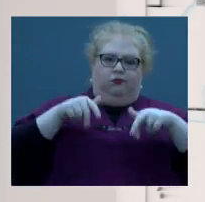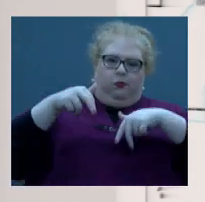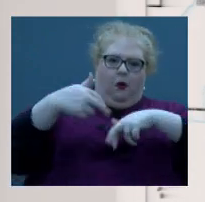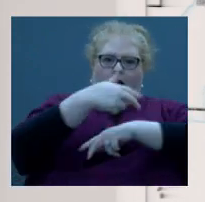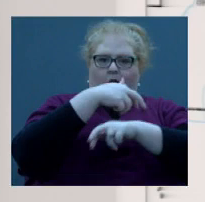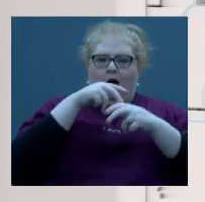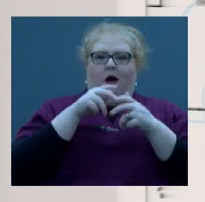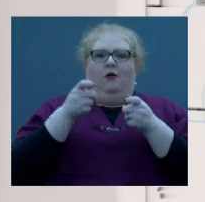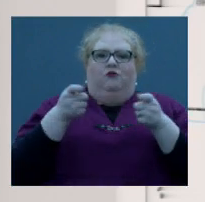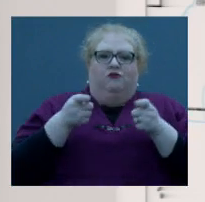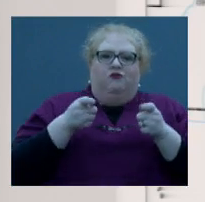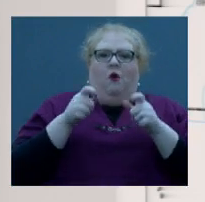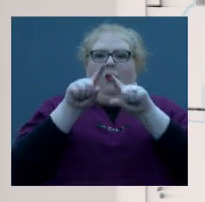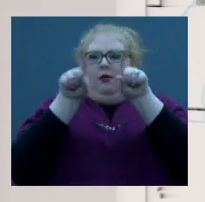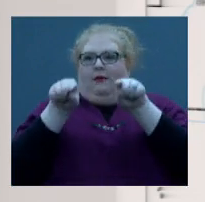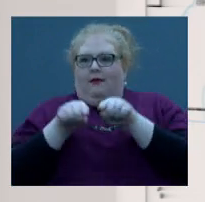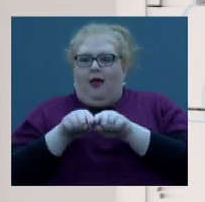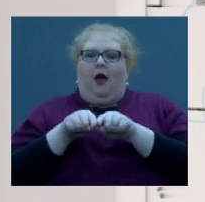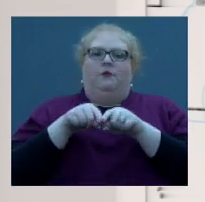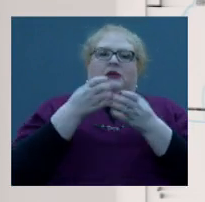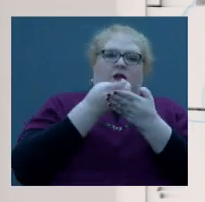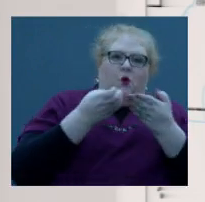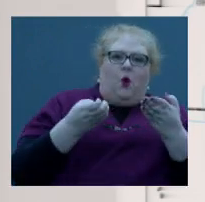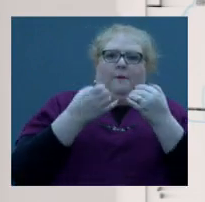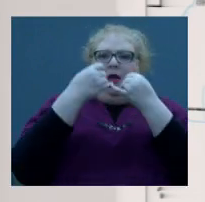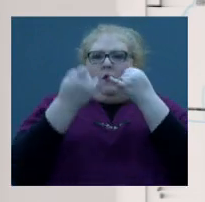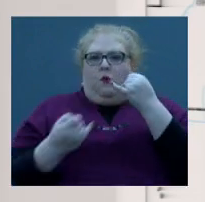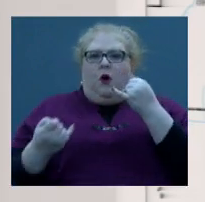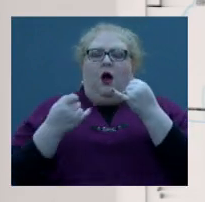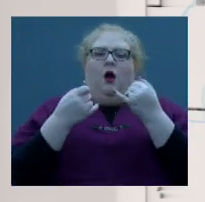wiring, cabinet, controller, radio, video equipment,